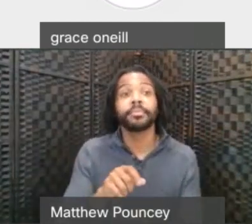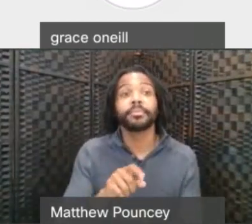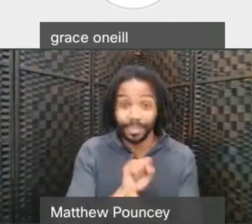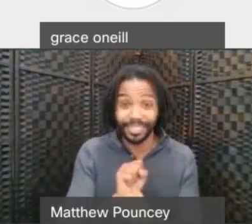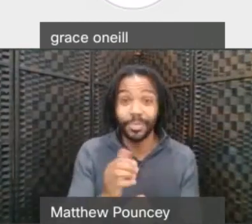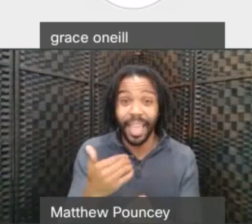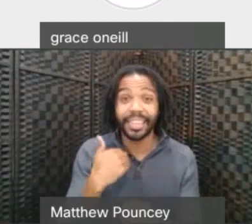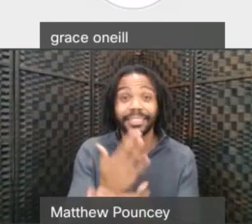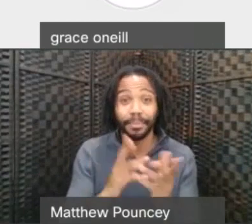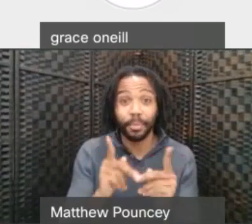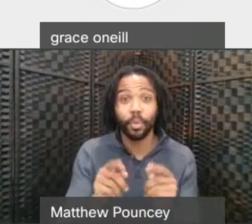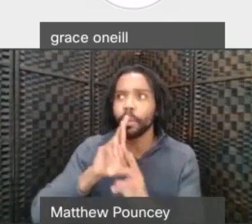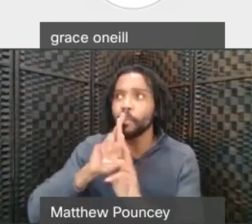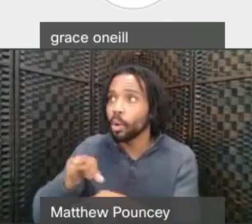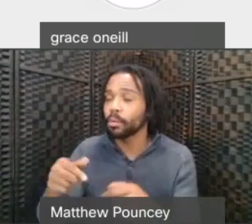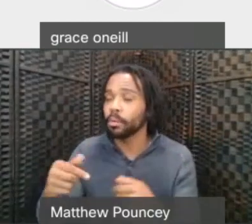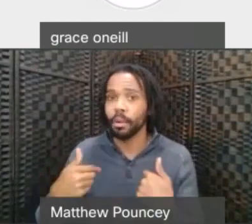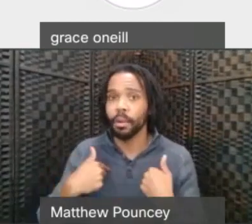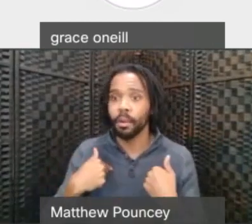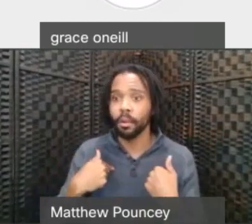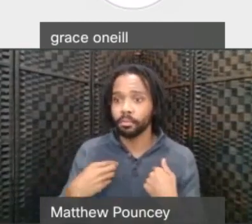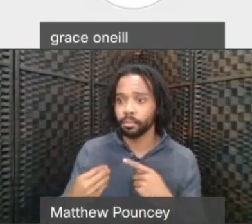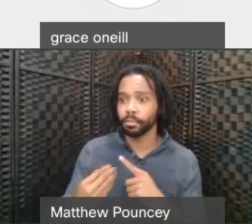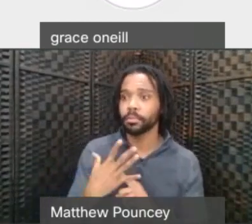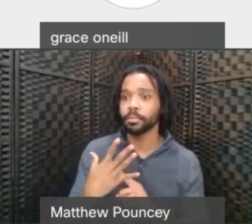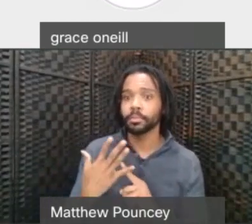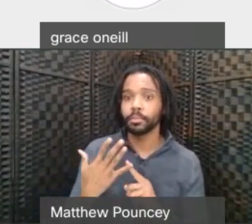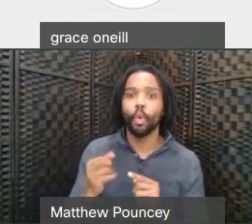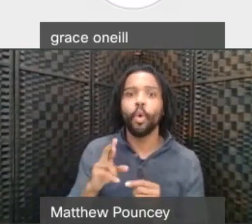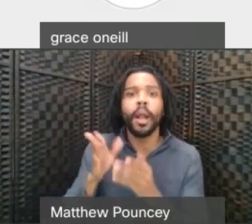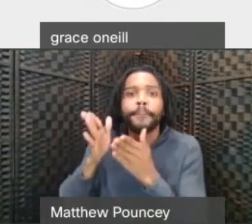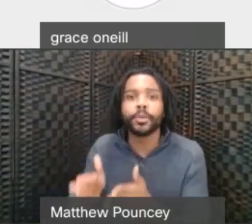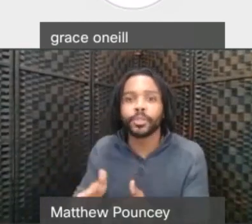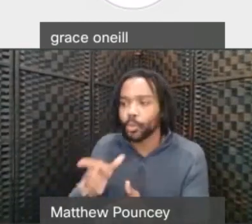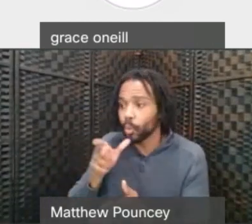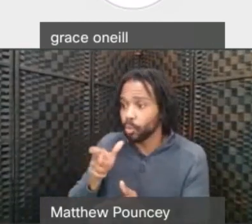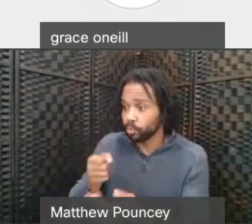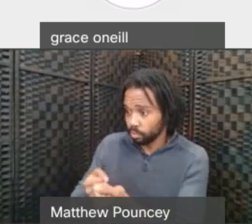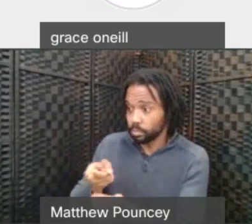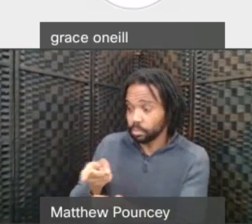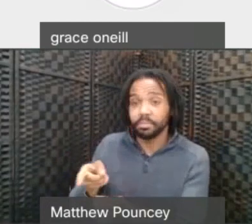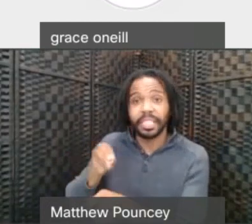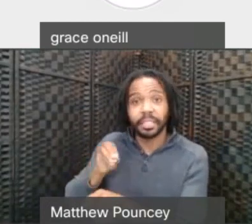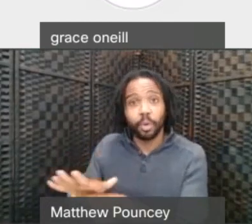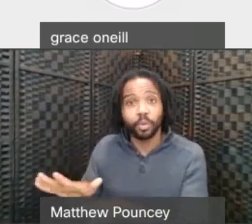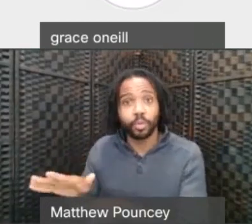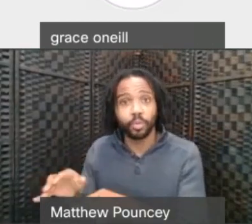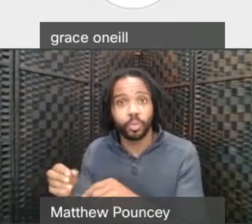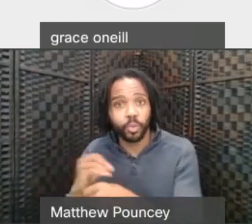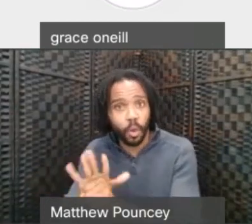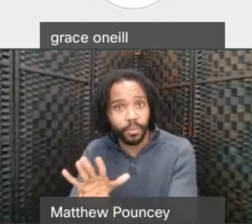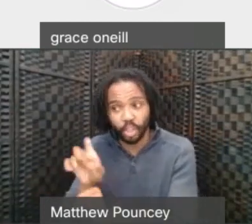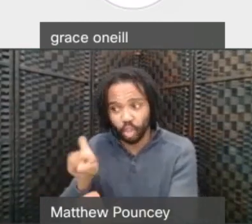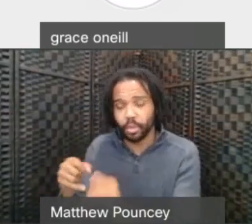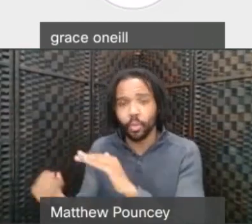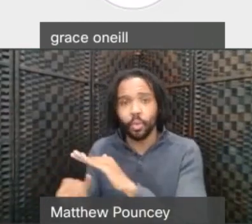is people reporting that a person we support had an exposure to COVID and should quarantine